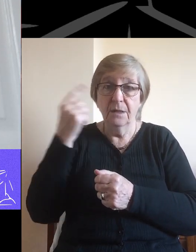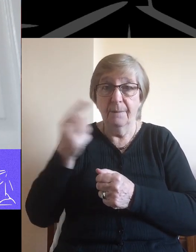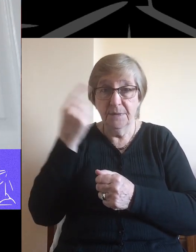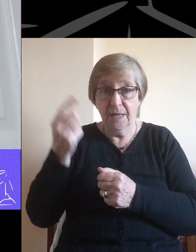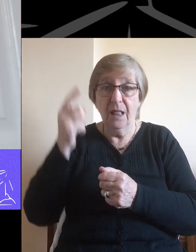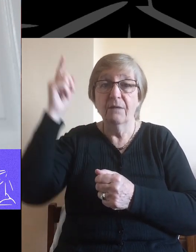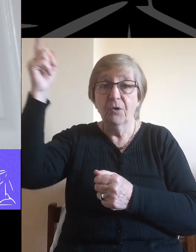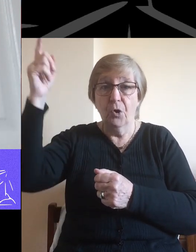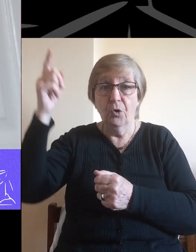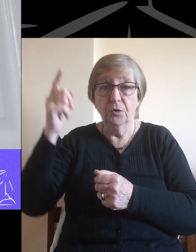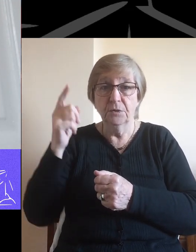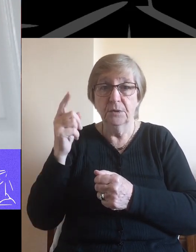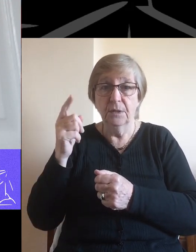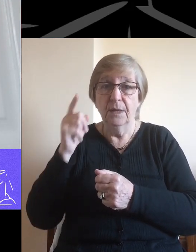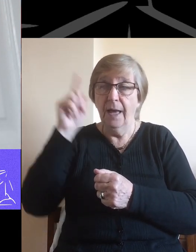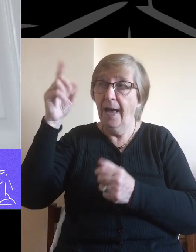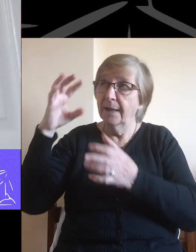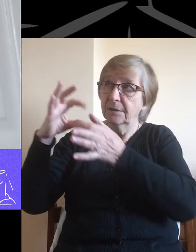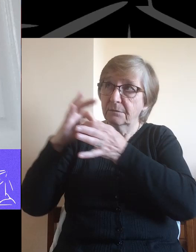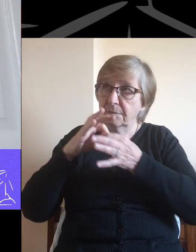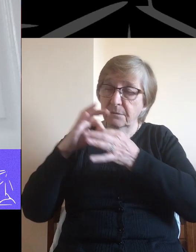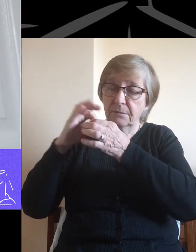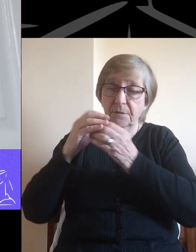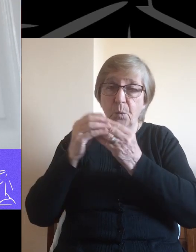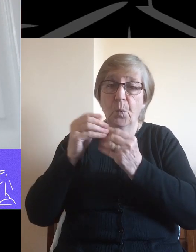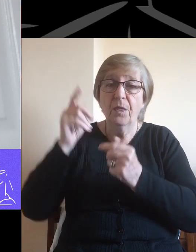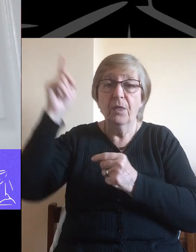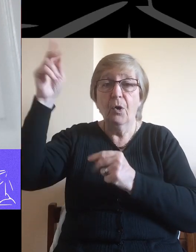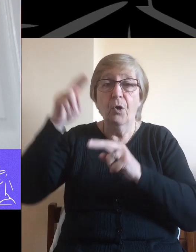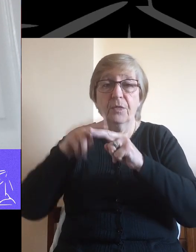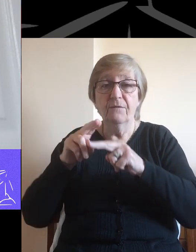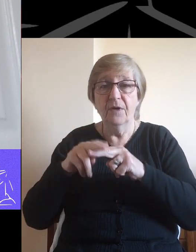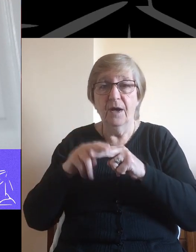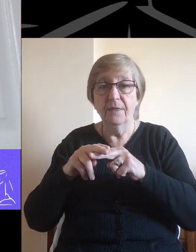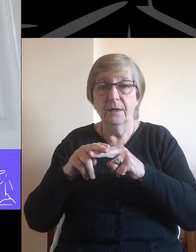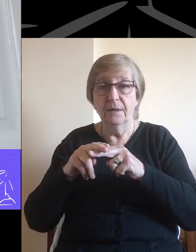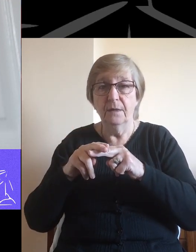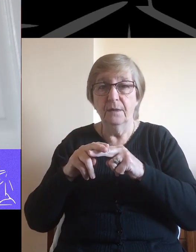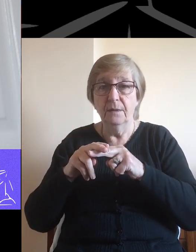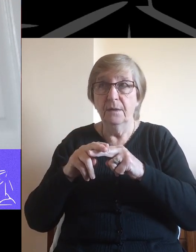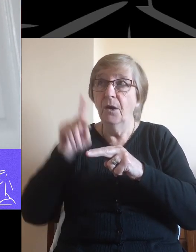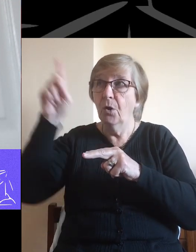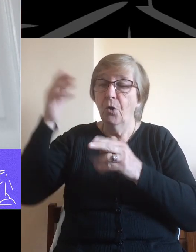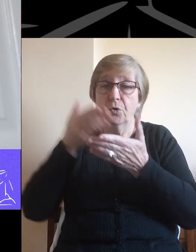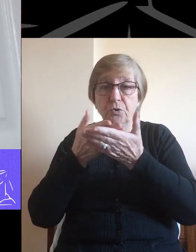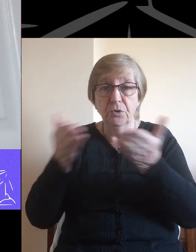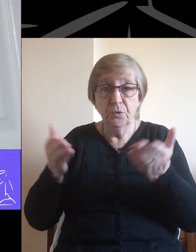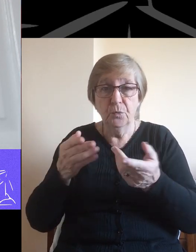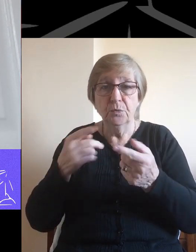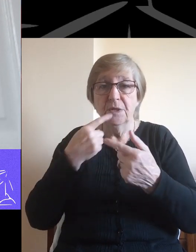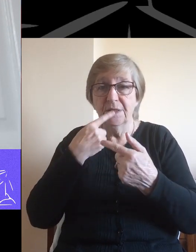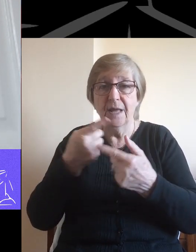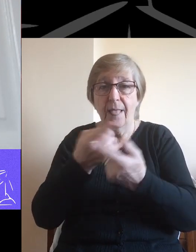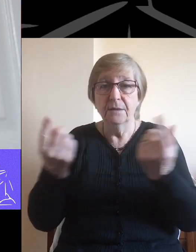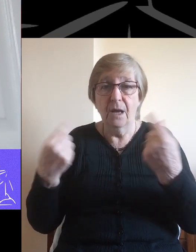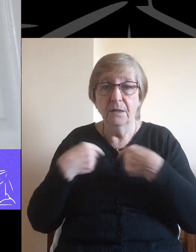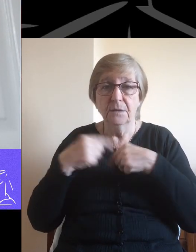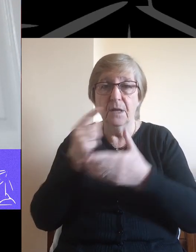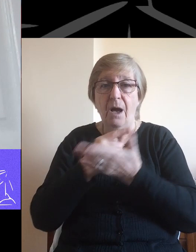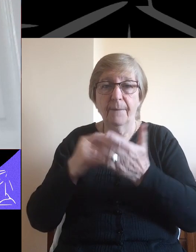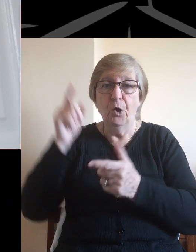only Son, who is himself God and is in closest relationship with the Father, has made him